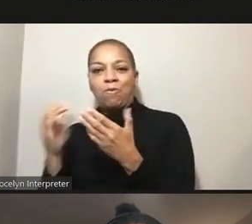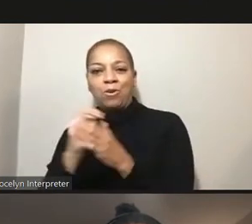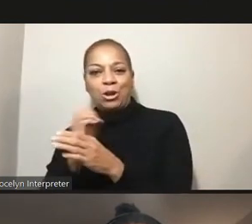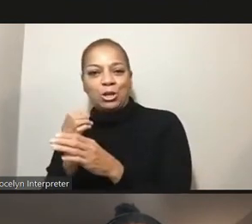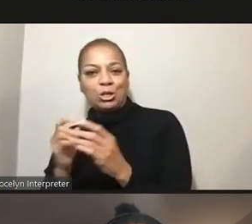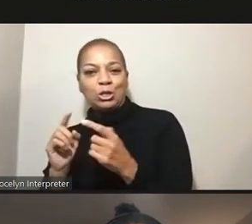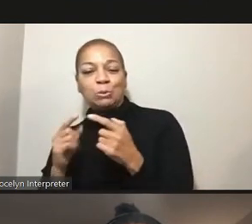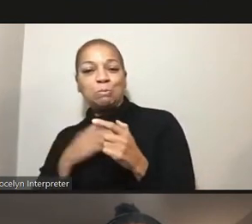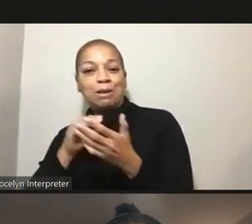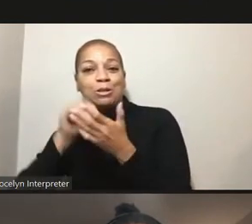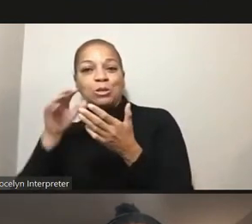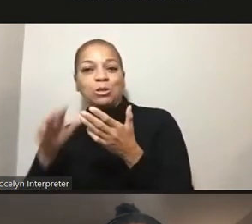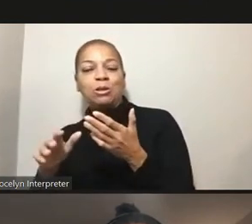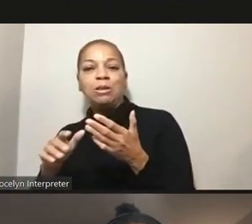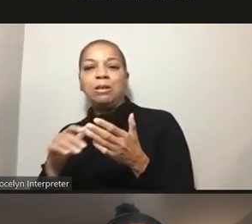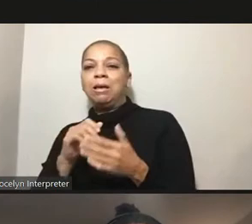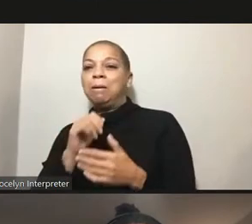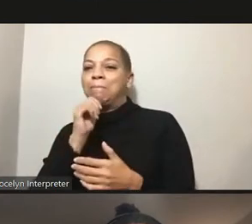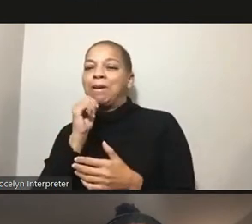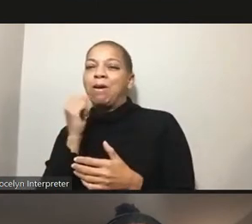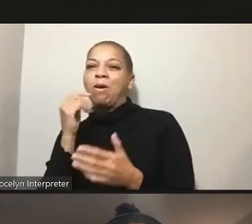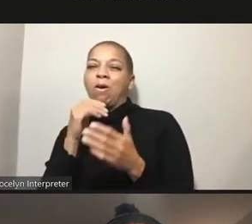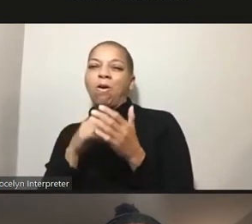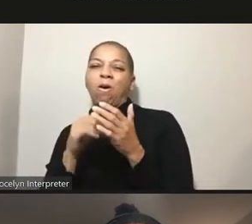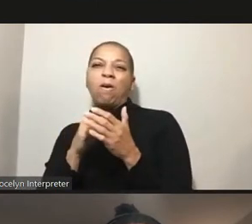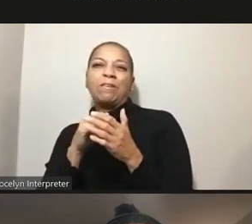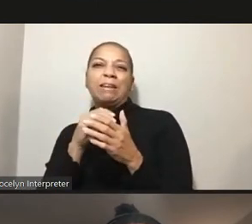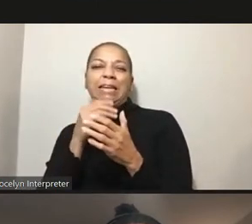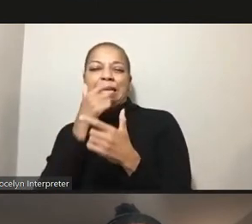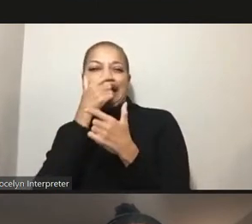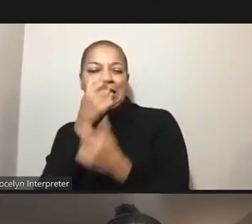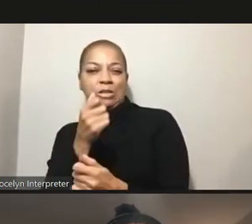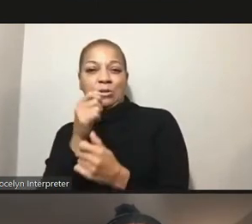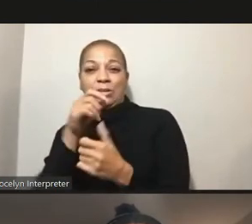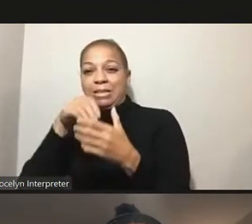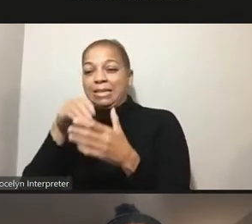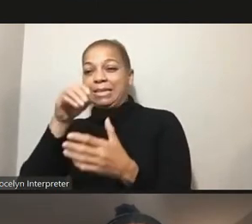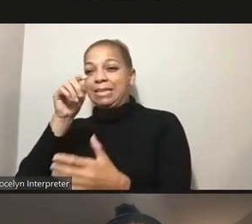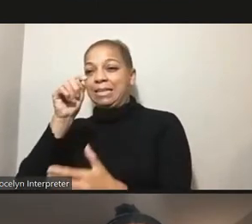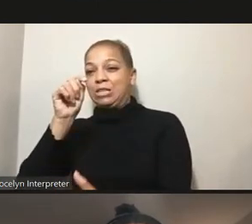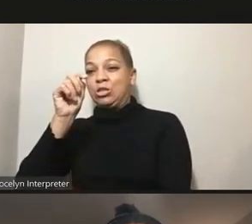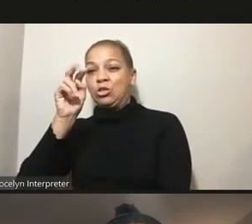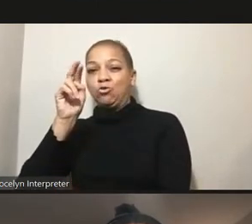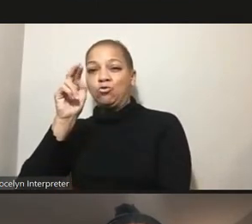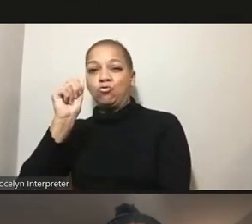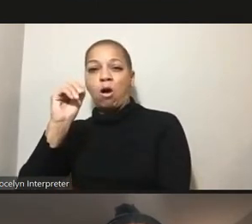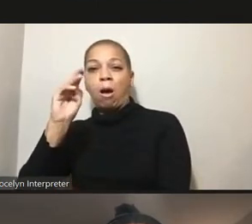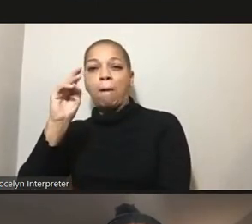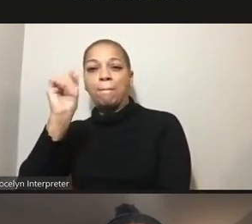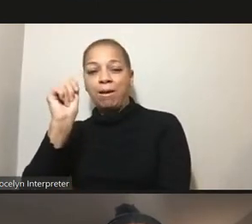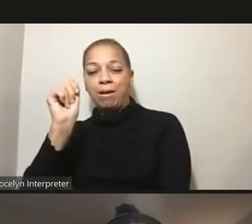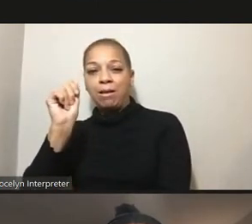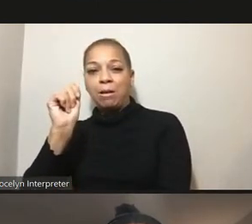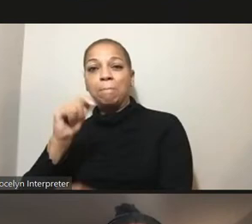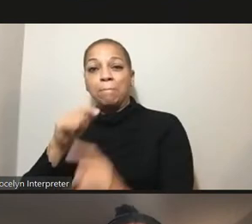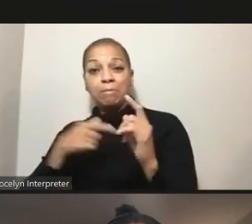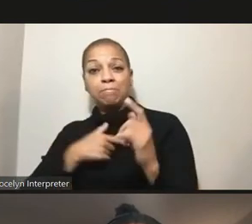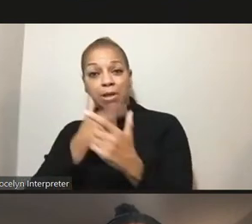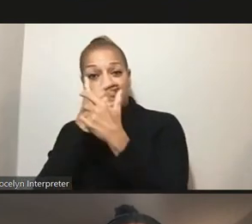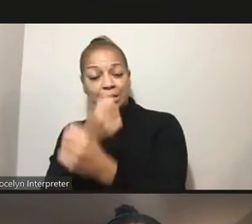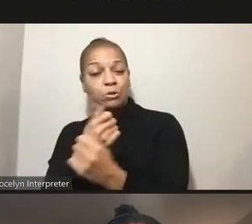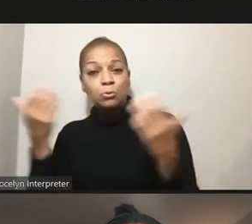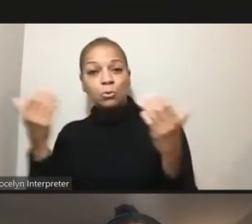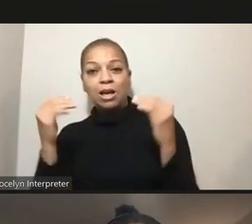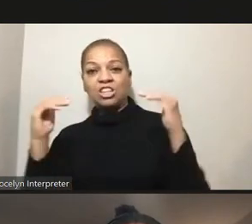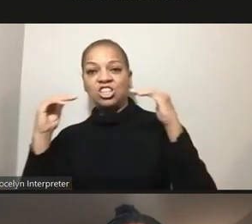been interested in trauma, to be completely honest with you. I have been interested in justice. And